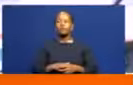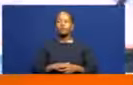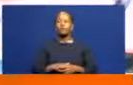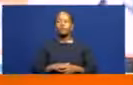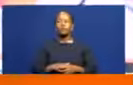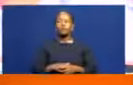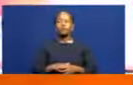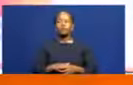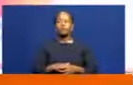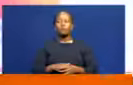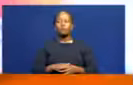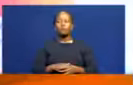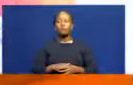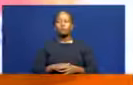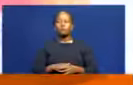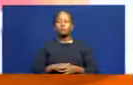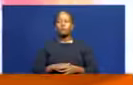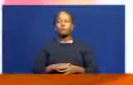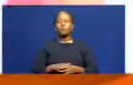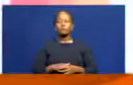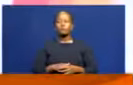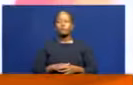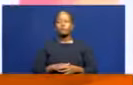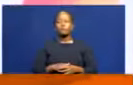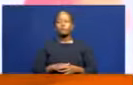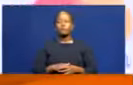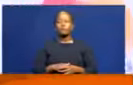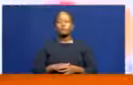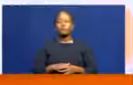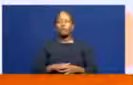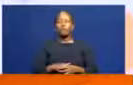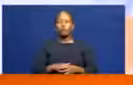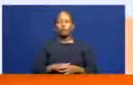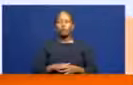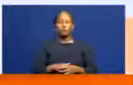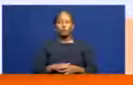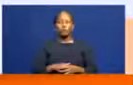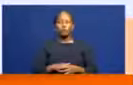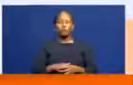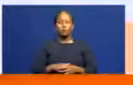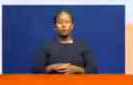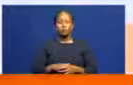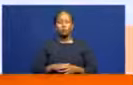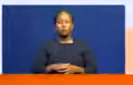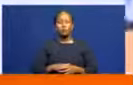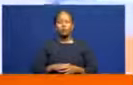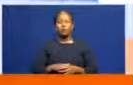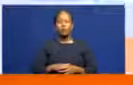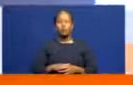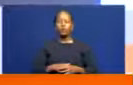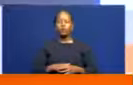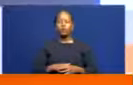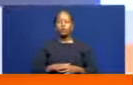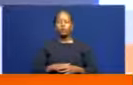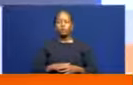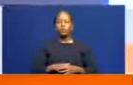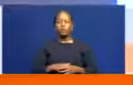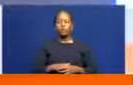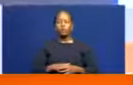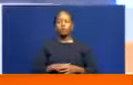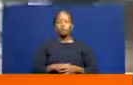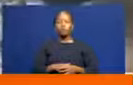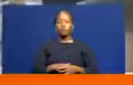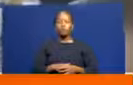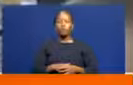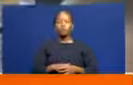And one from South Africa, please, to DJ. How I may find you, I think I never find you.